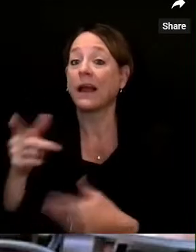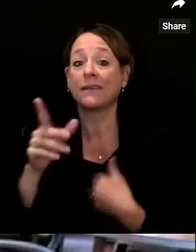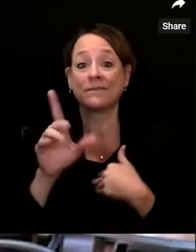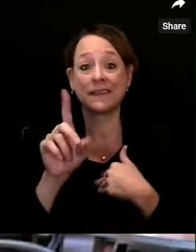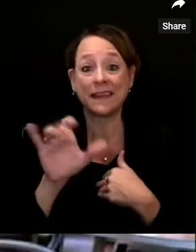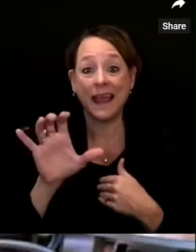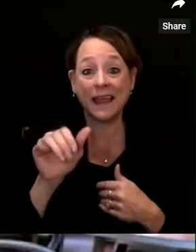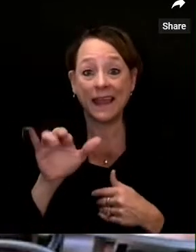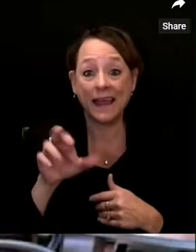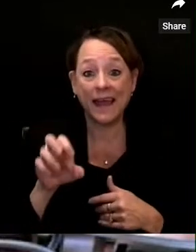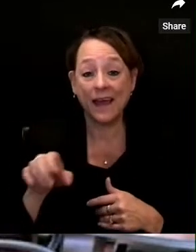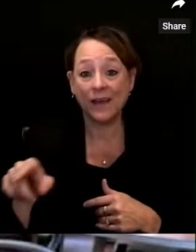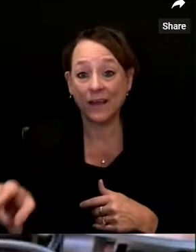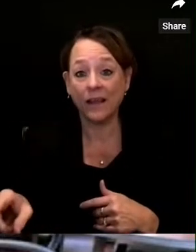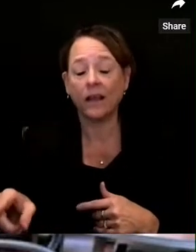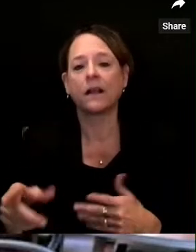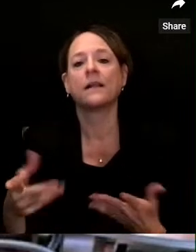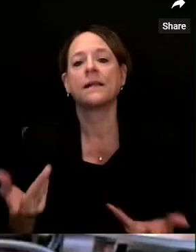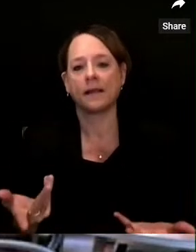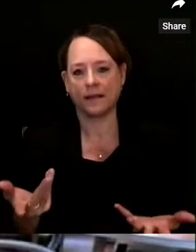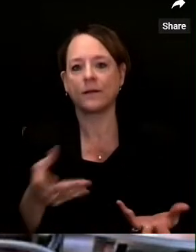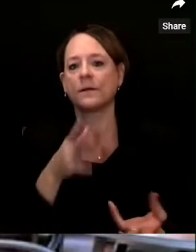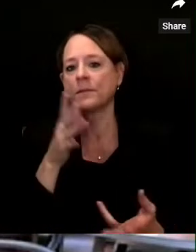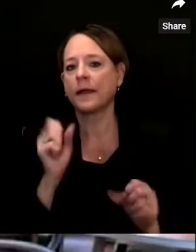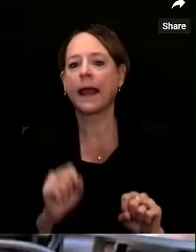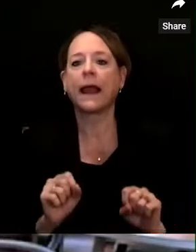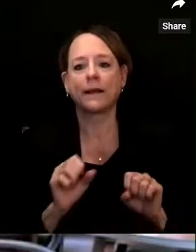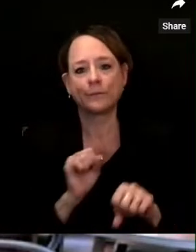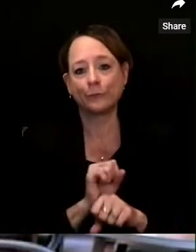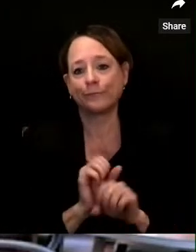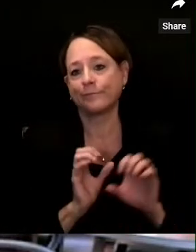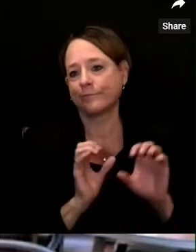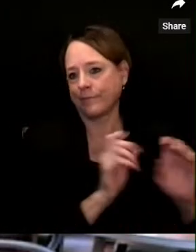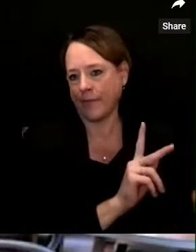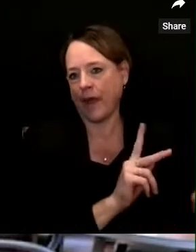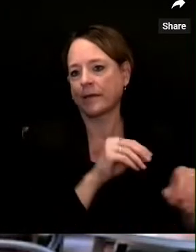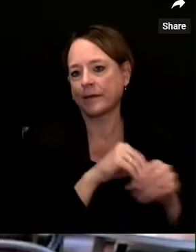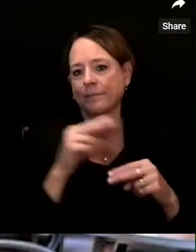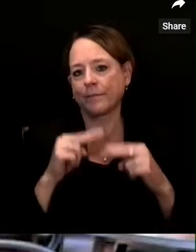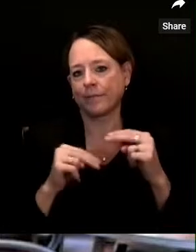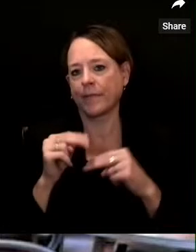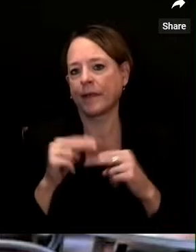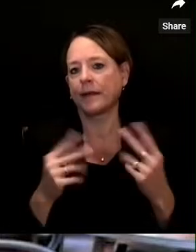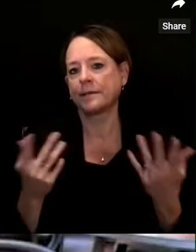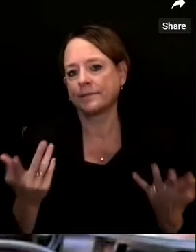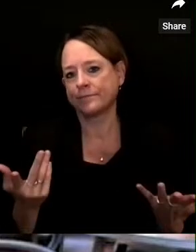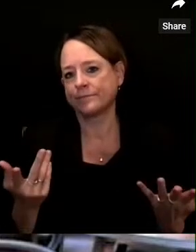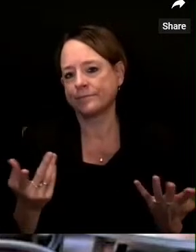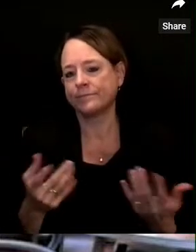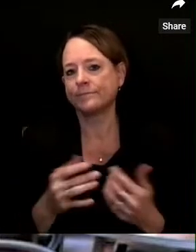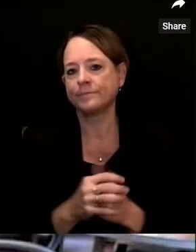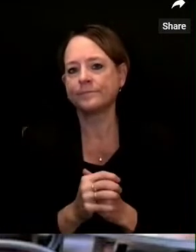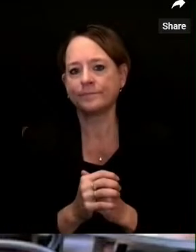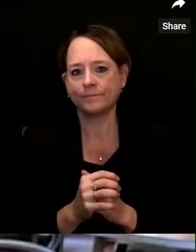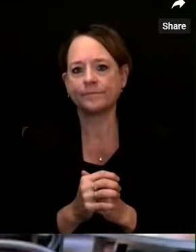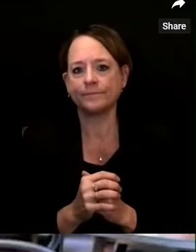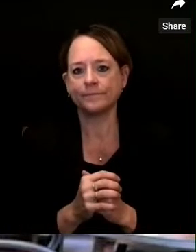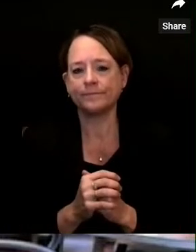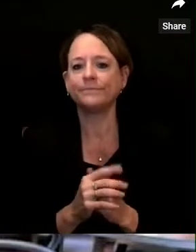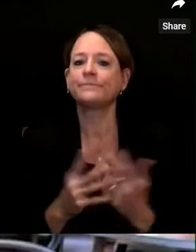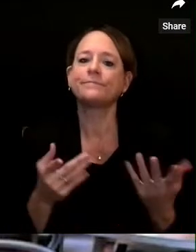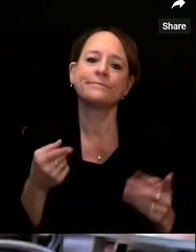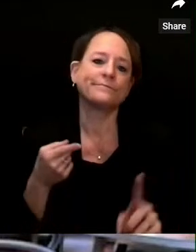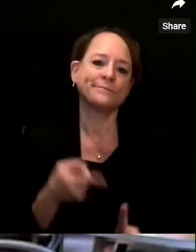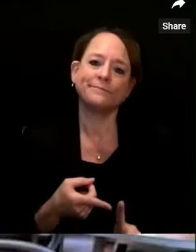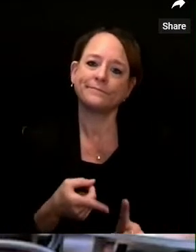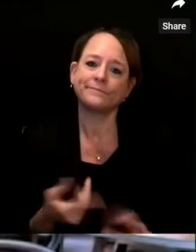of circumstances. So what we are doing to keep people safe in the workplace is the same thing we are asking any other